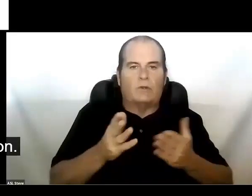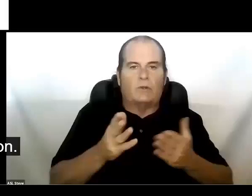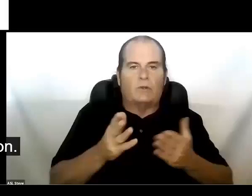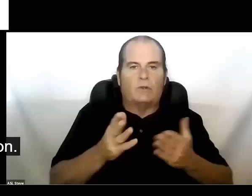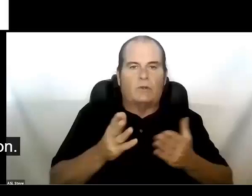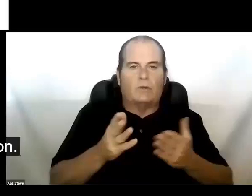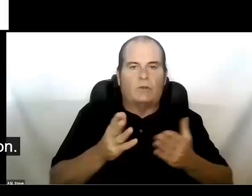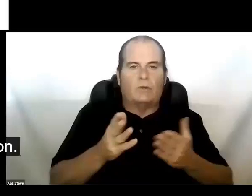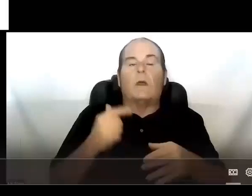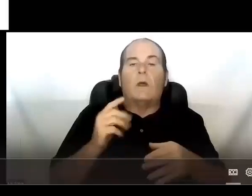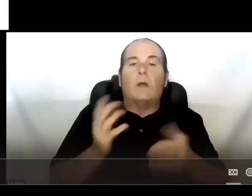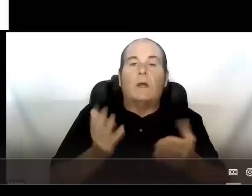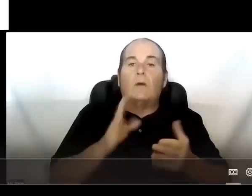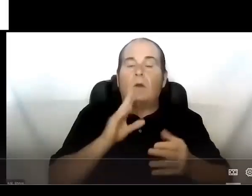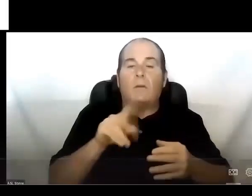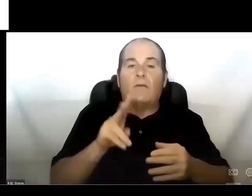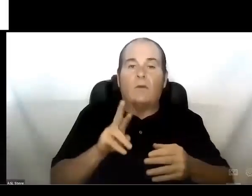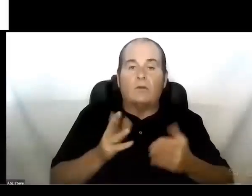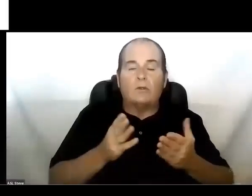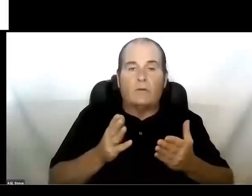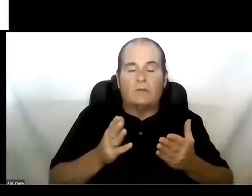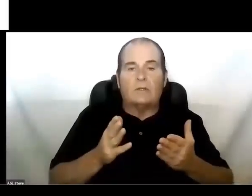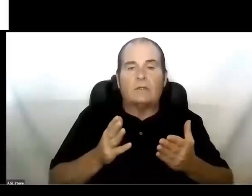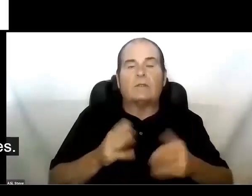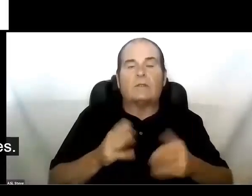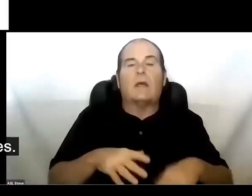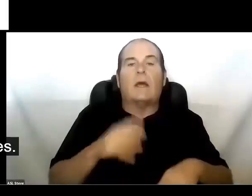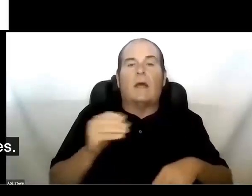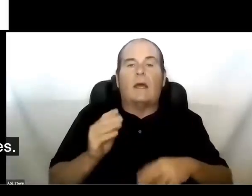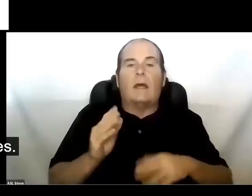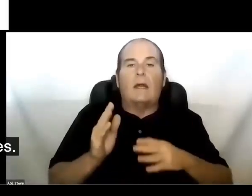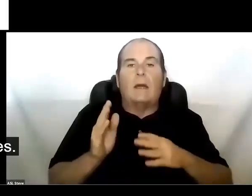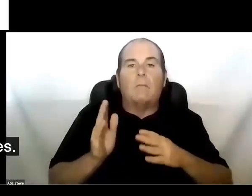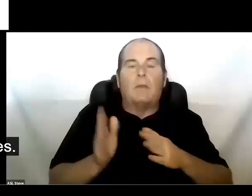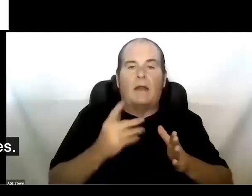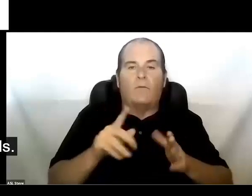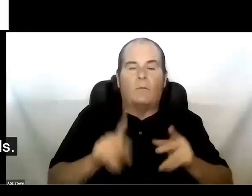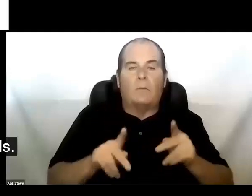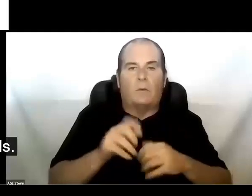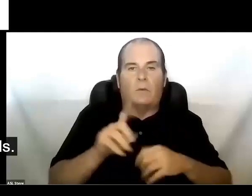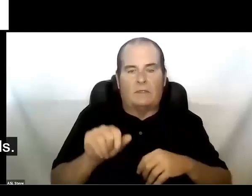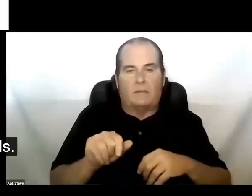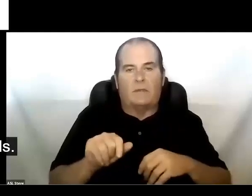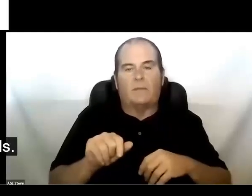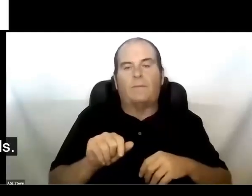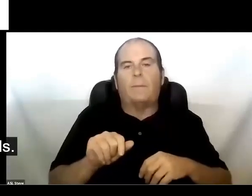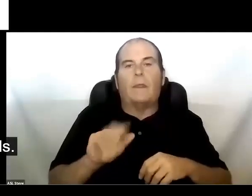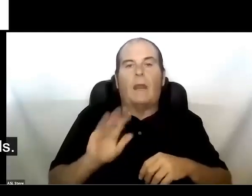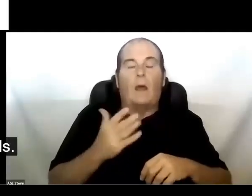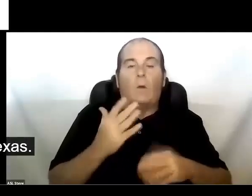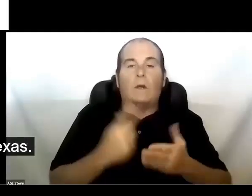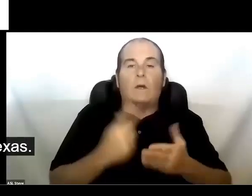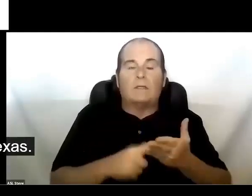We are here to talk about vocational rehabilitation services, or VR, and employment for people with disabilities. Our conversation will have three